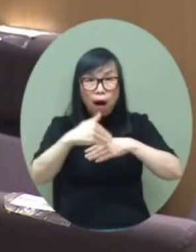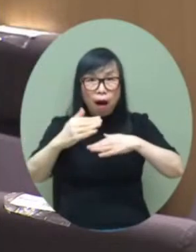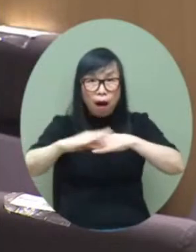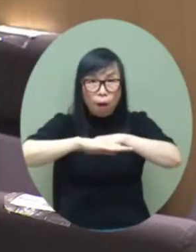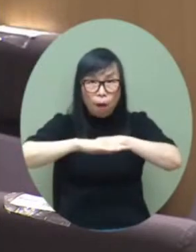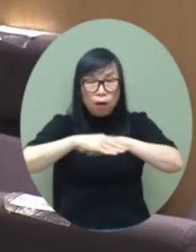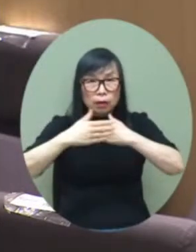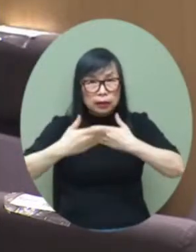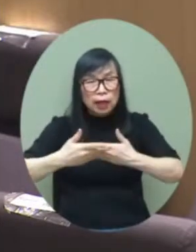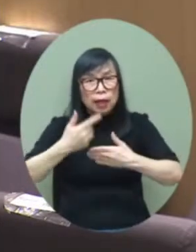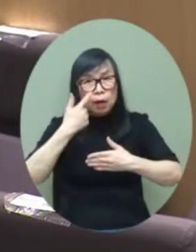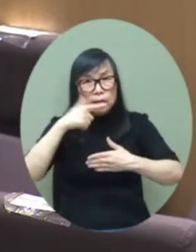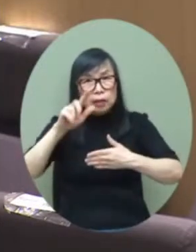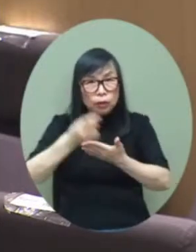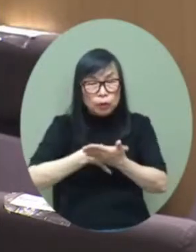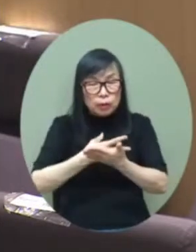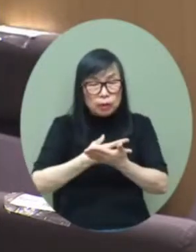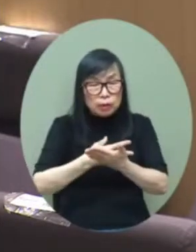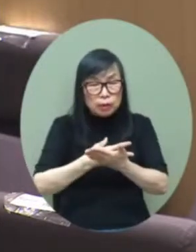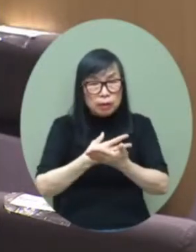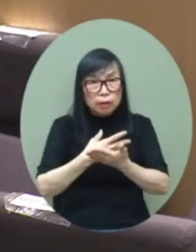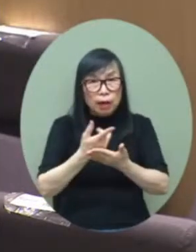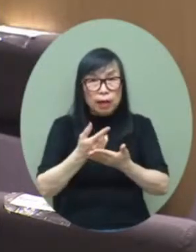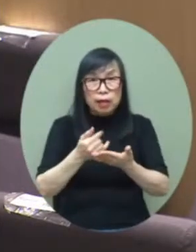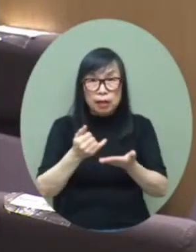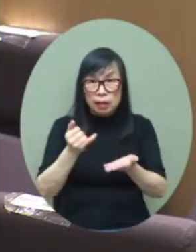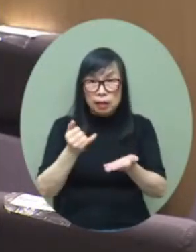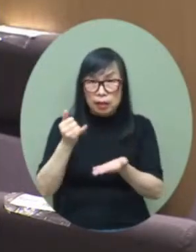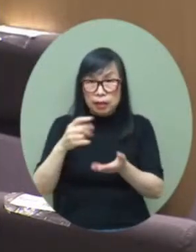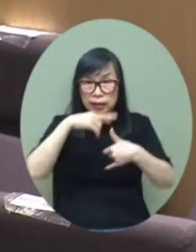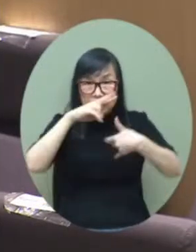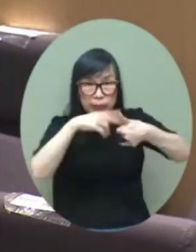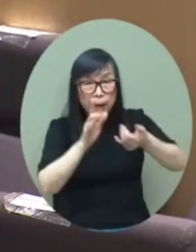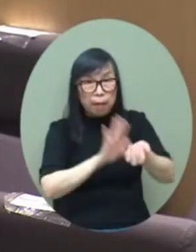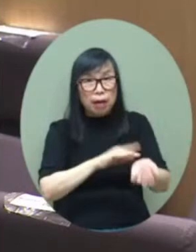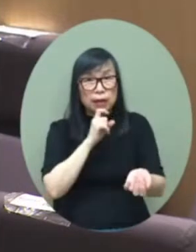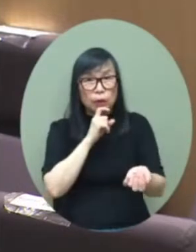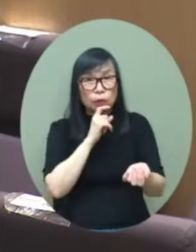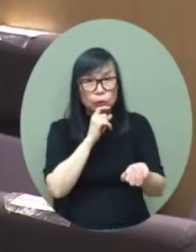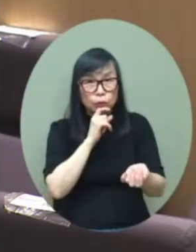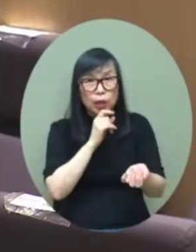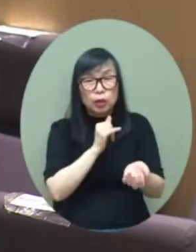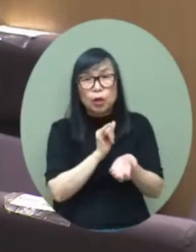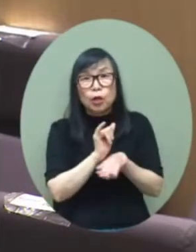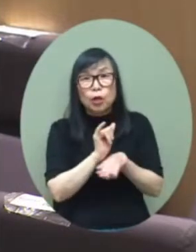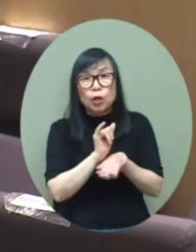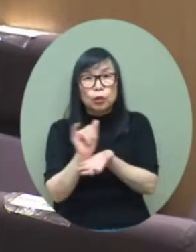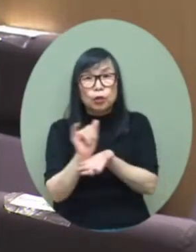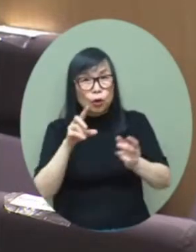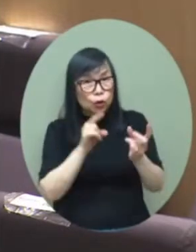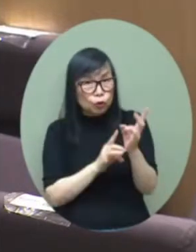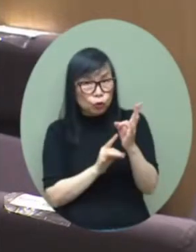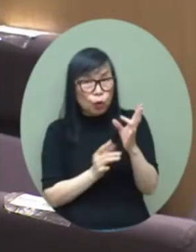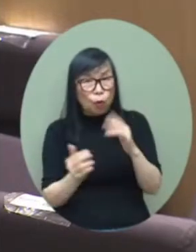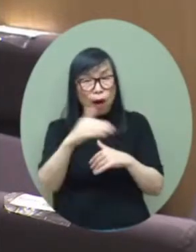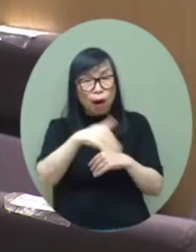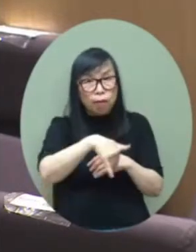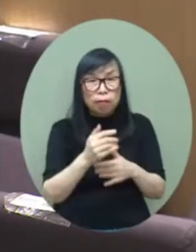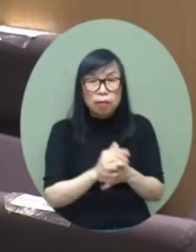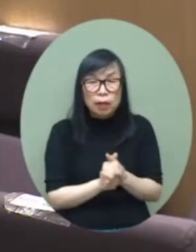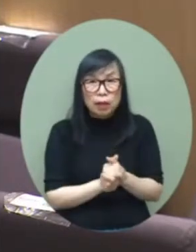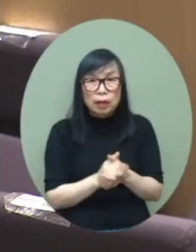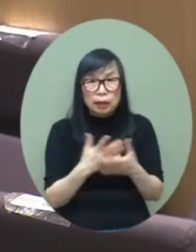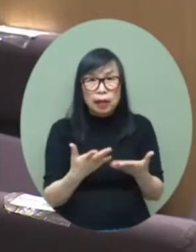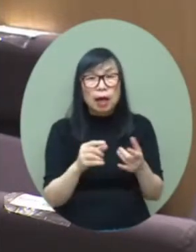the Shenzhen Bay port, there is a new policy whereby the COVID positive